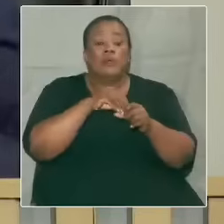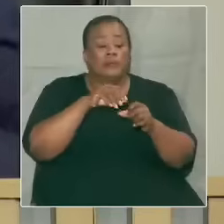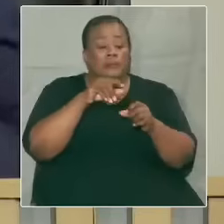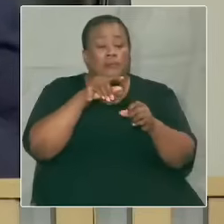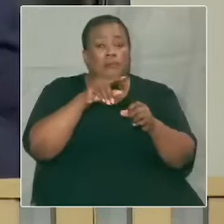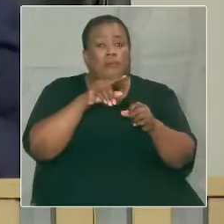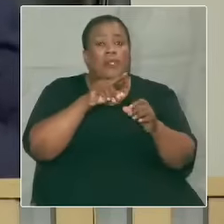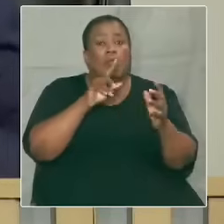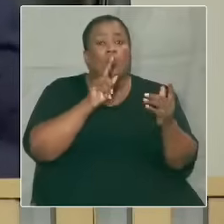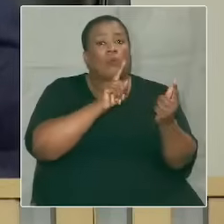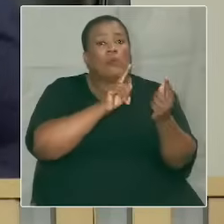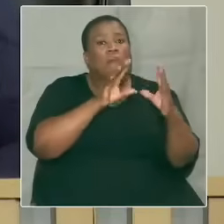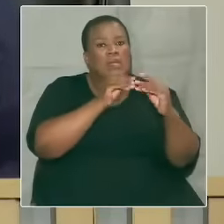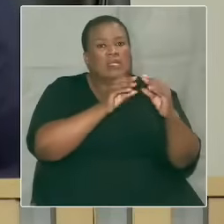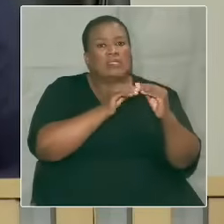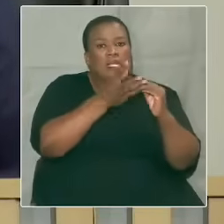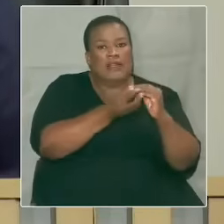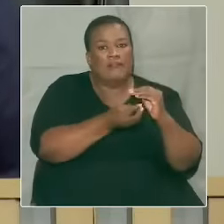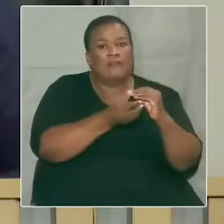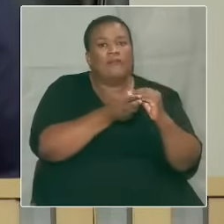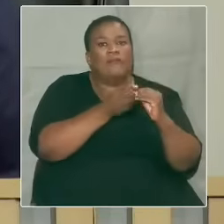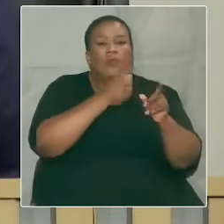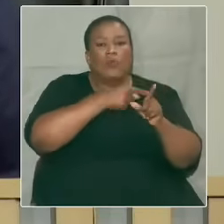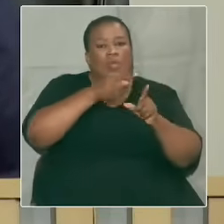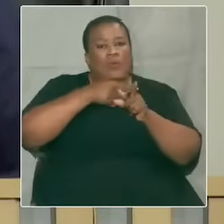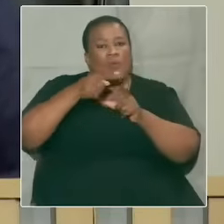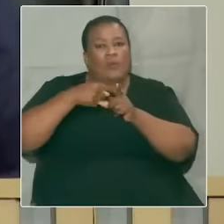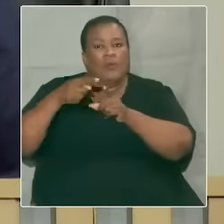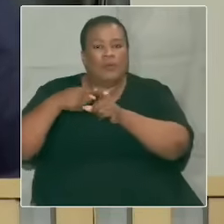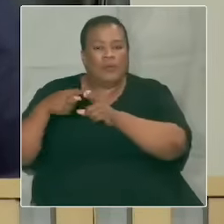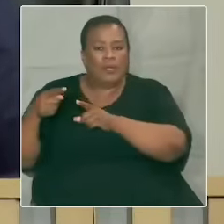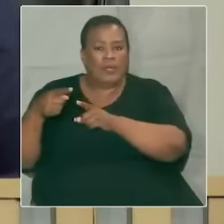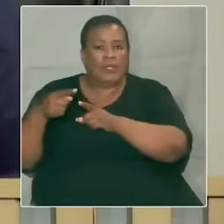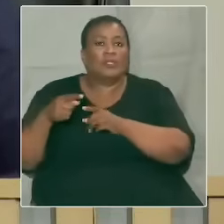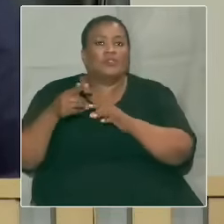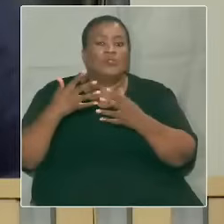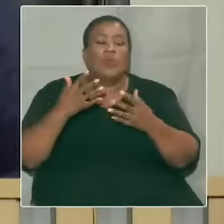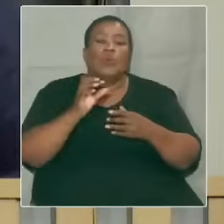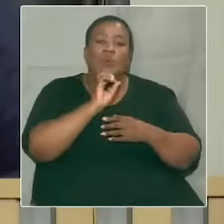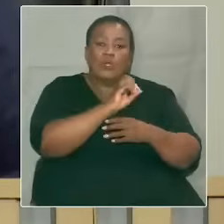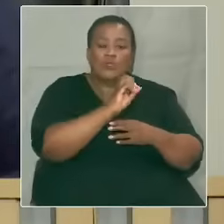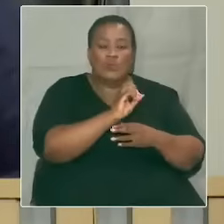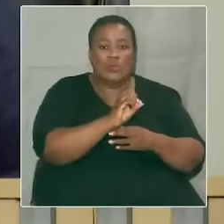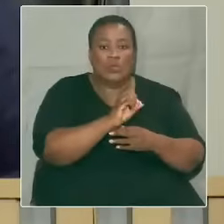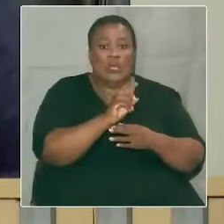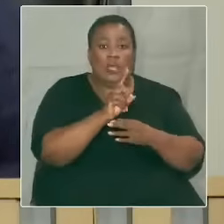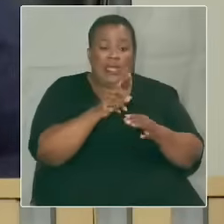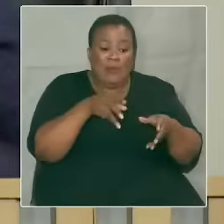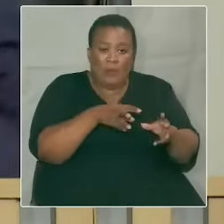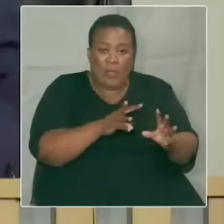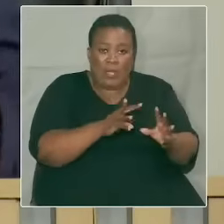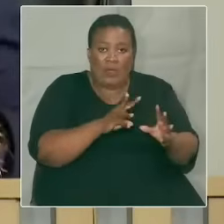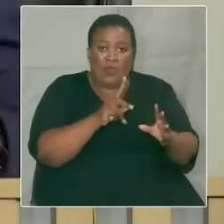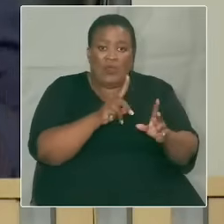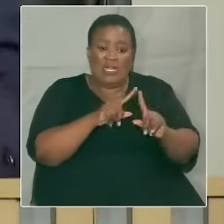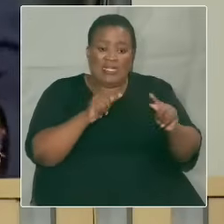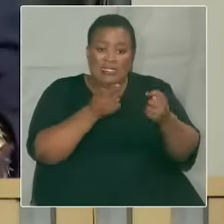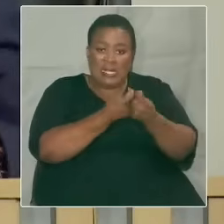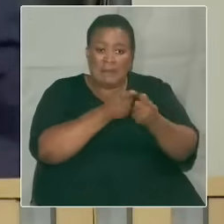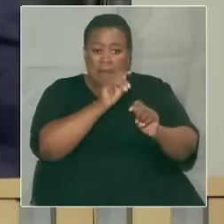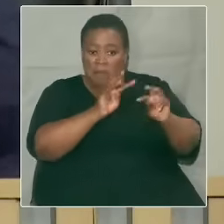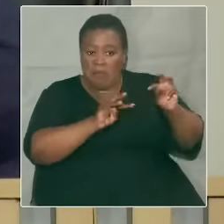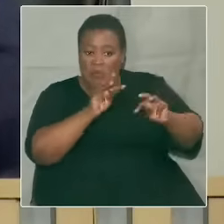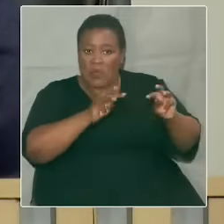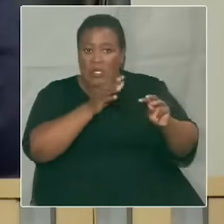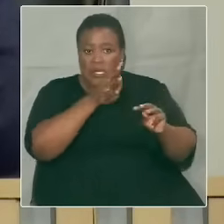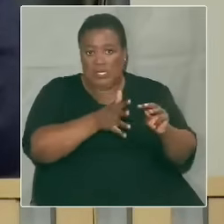there was a method which the team is being monitored regularly from provincial level. That's where your